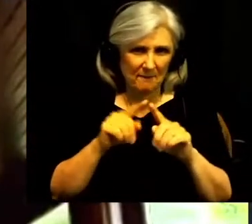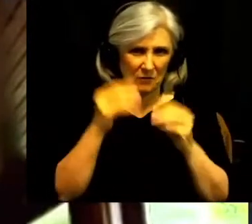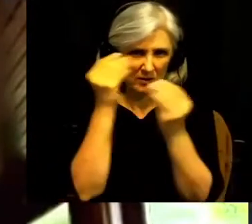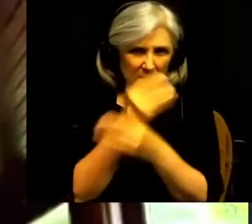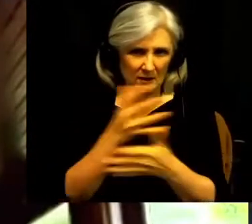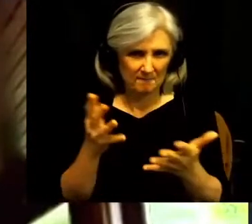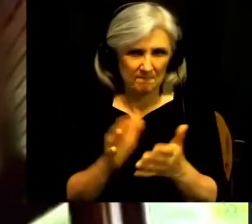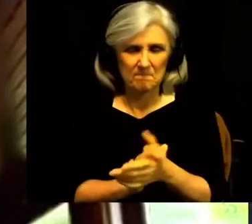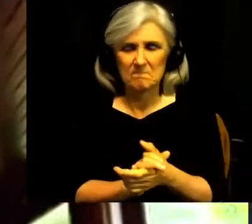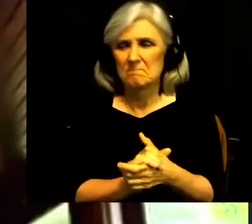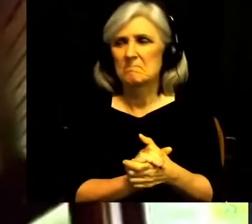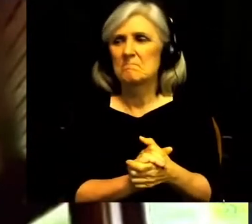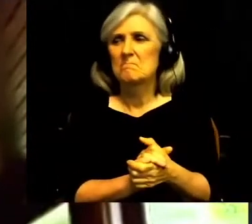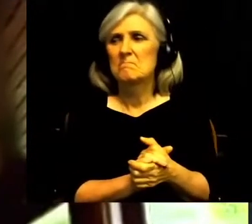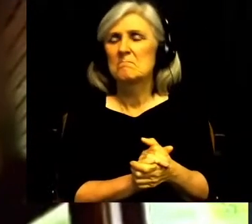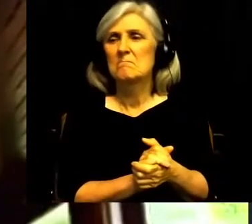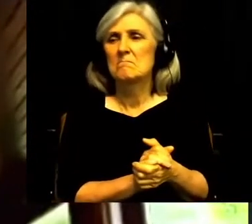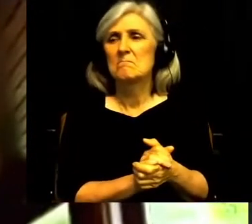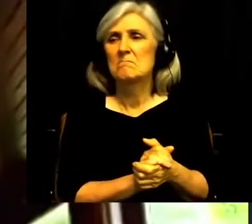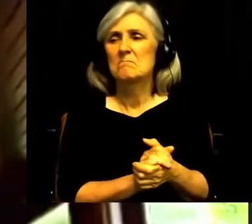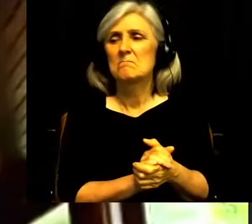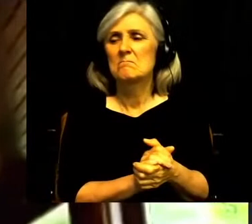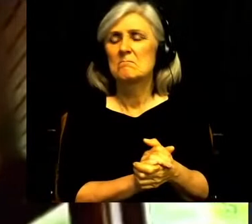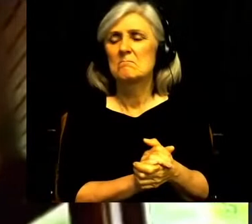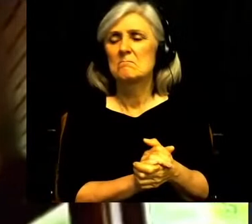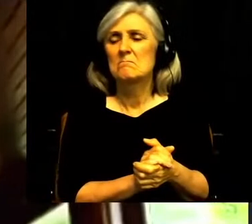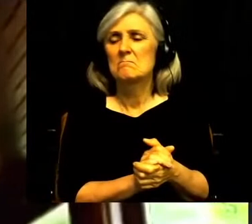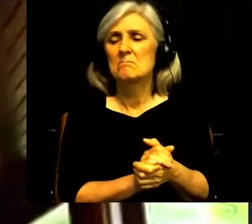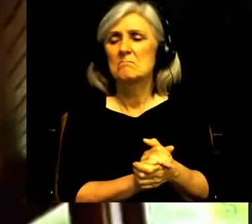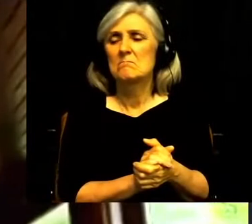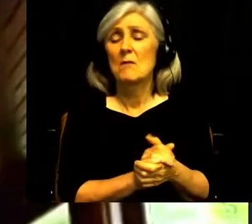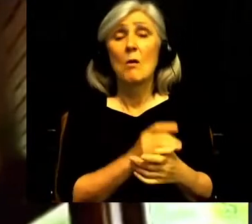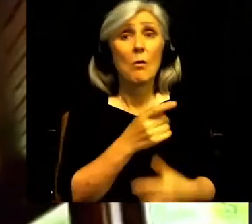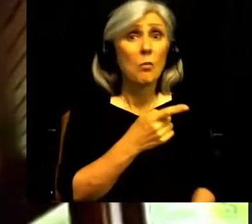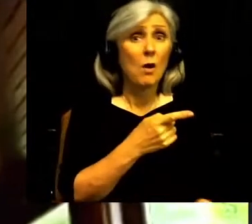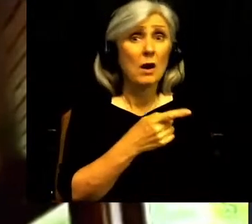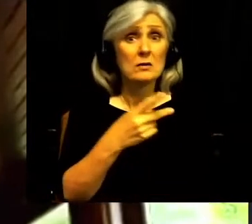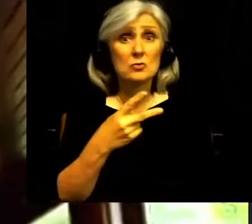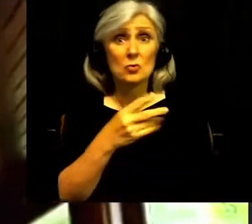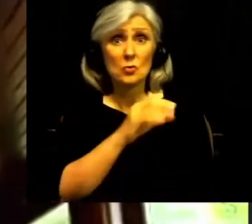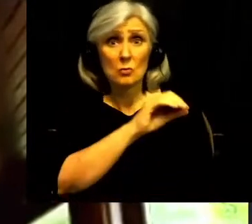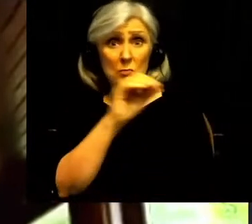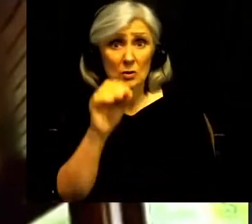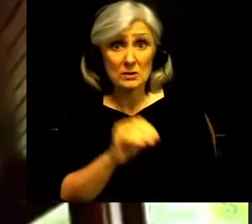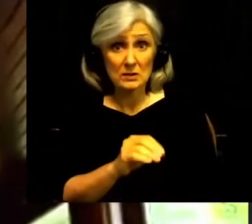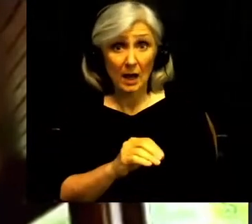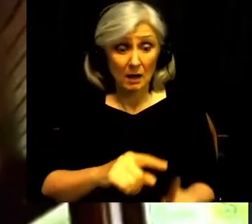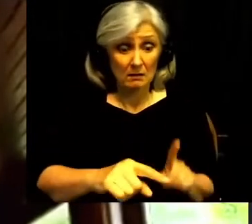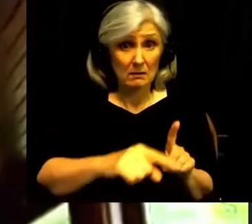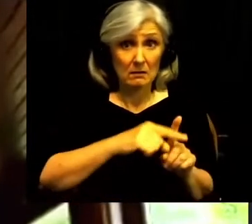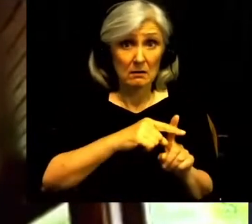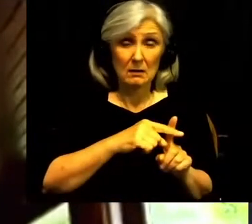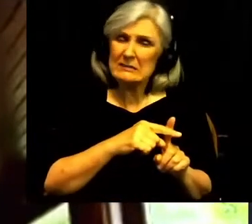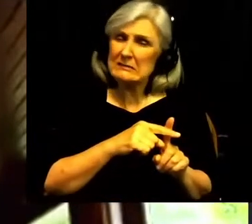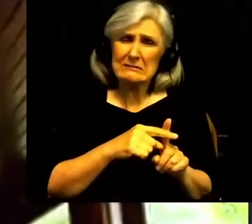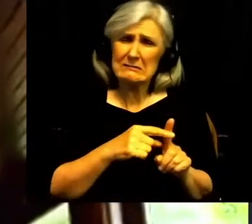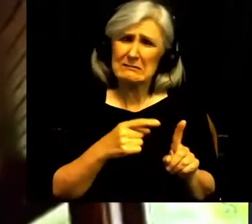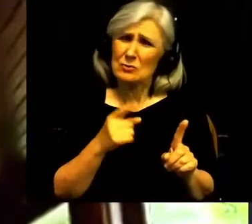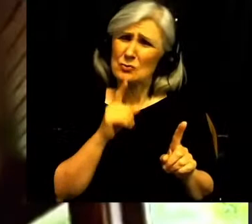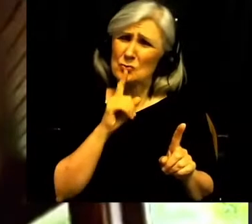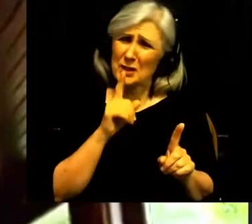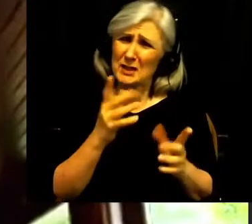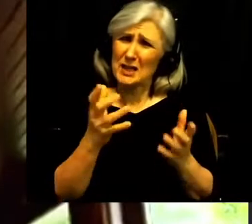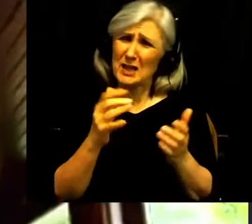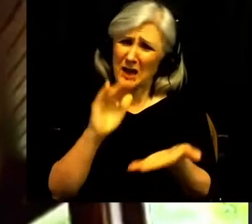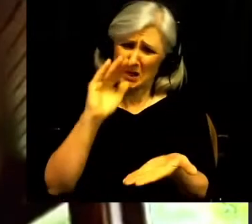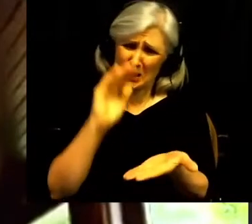2.3%, which is what the live version of it says, is acceptable. I think we want it lower than that. We want it to be less than 1%. But it's really all